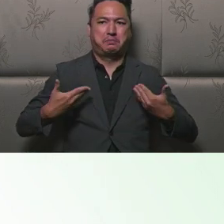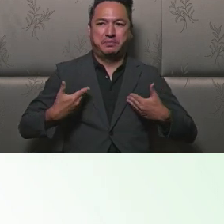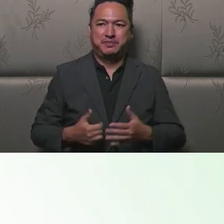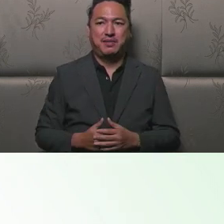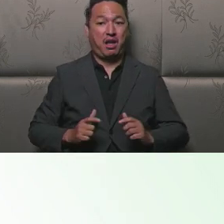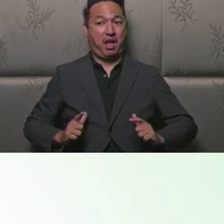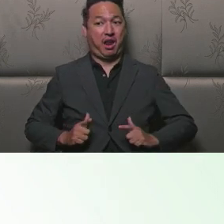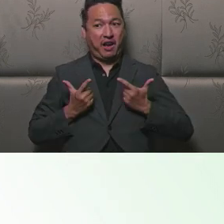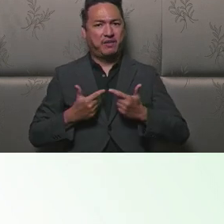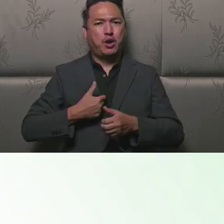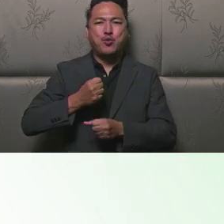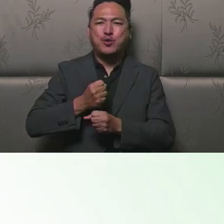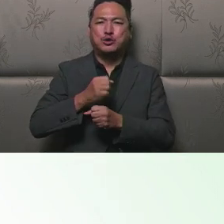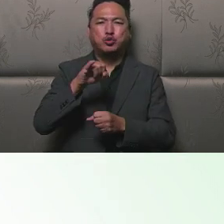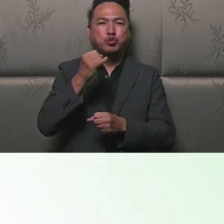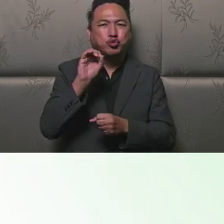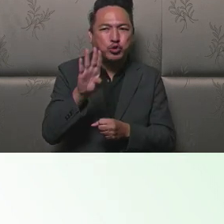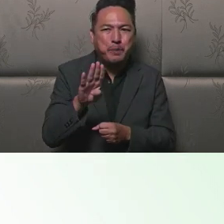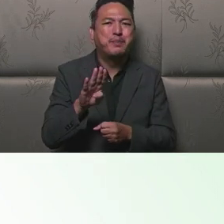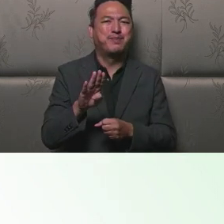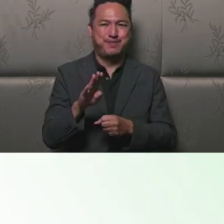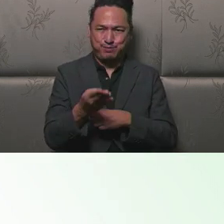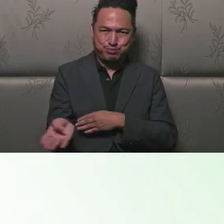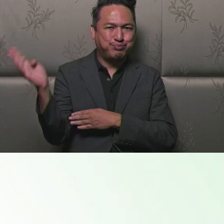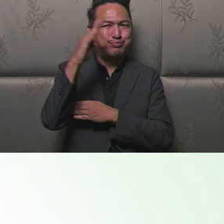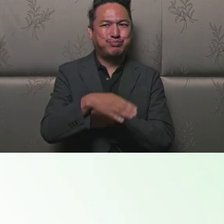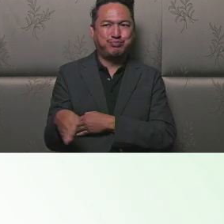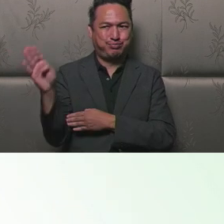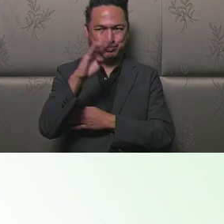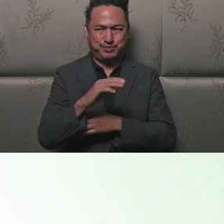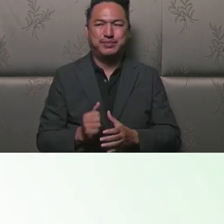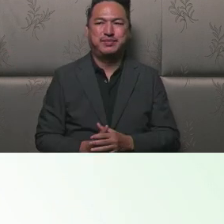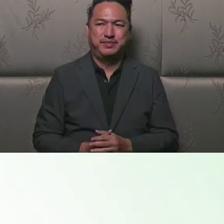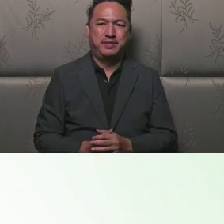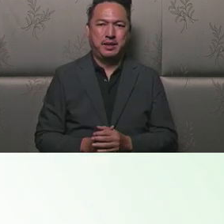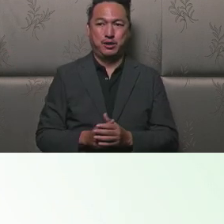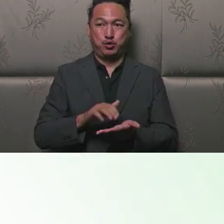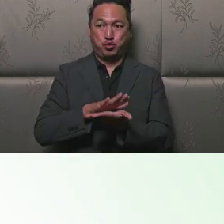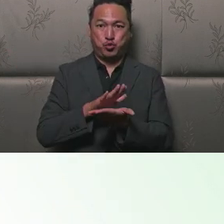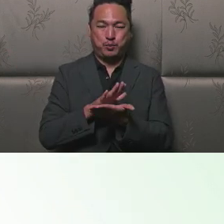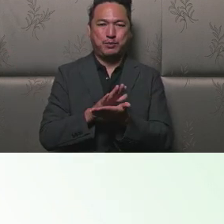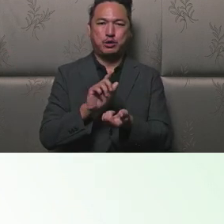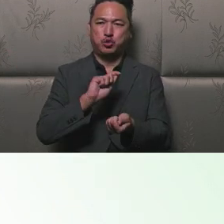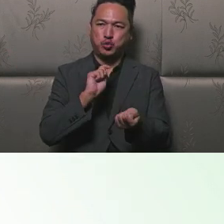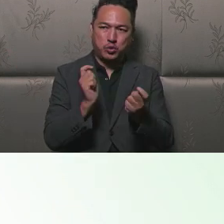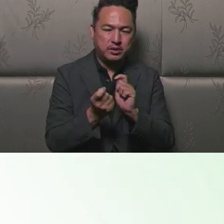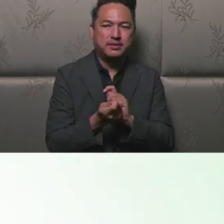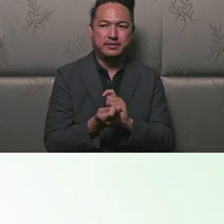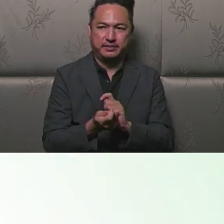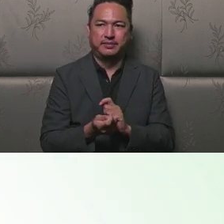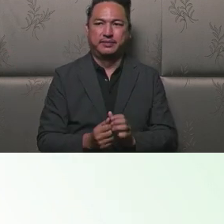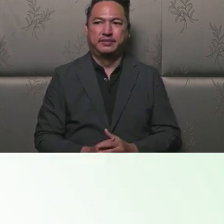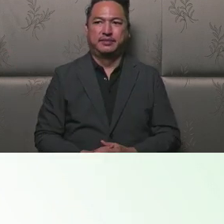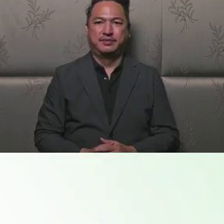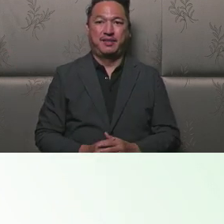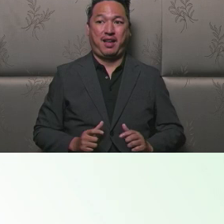learning outcomes, especially in schools catering to indigenous learners, and even to implement the program, which